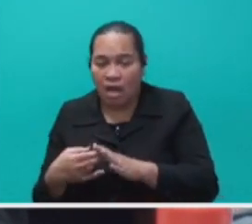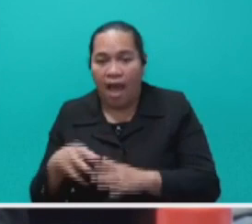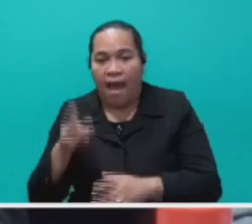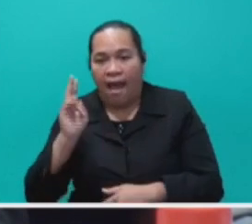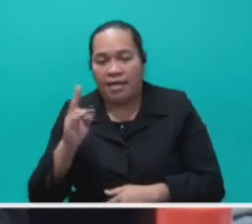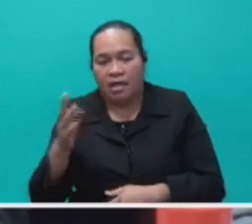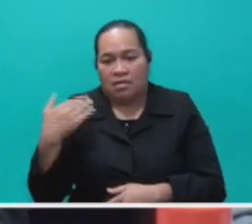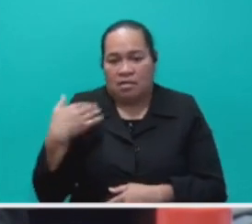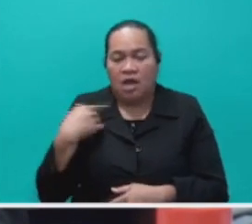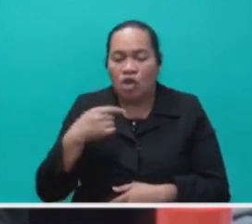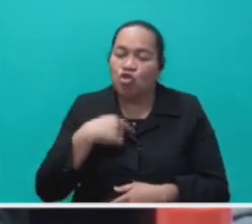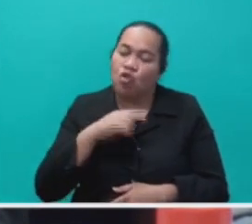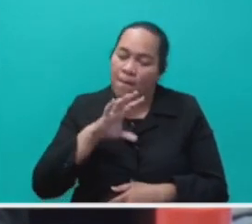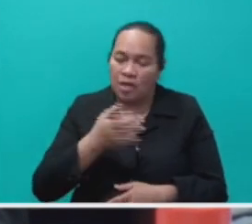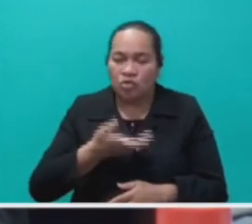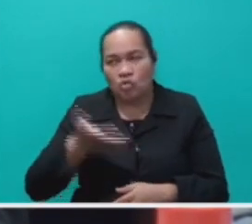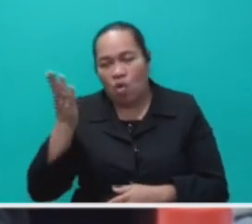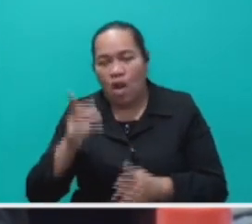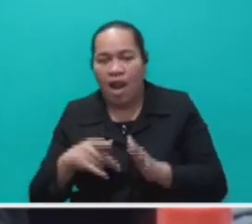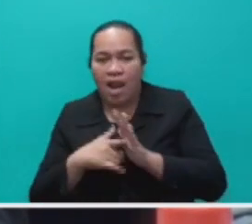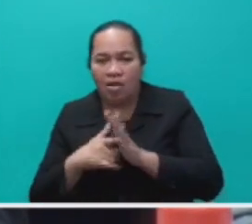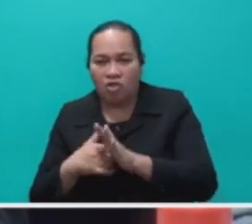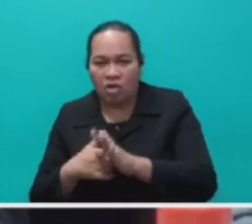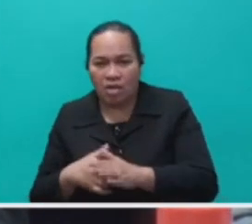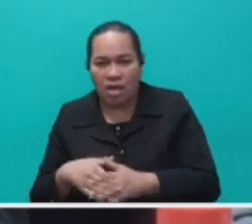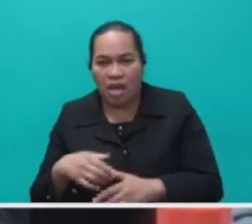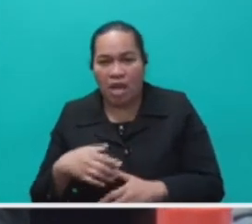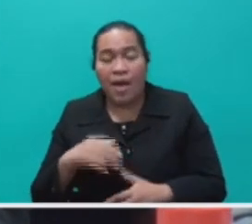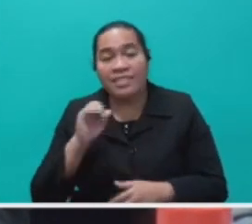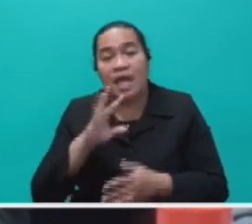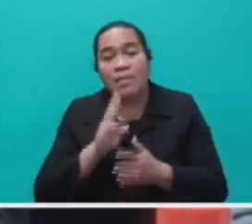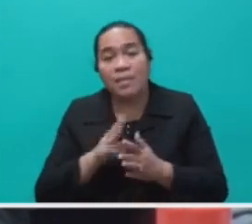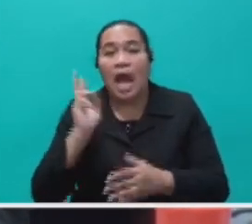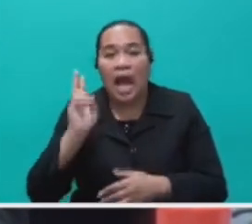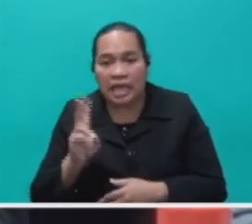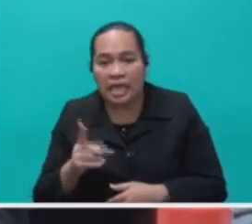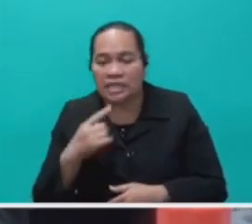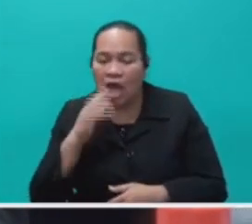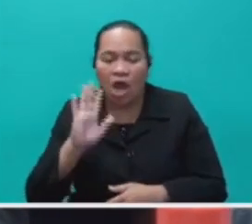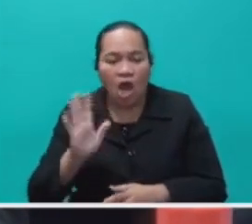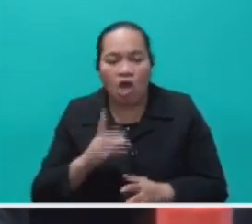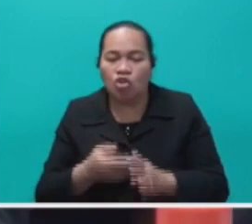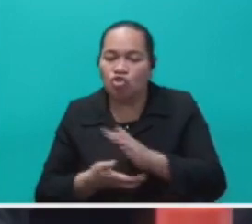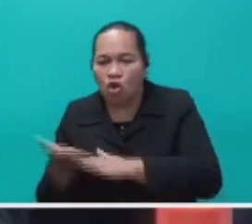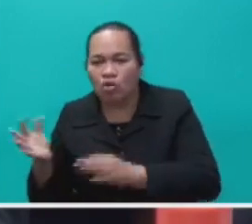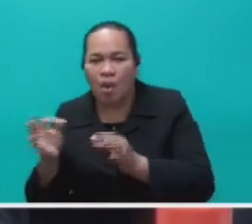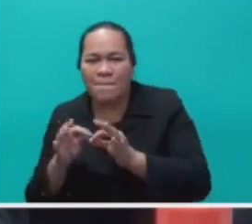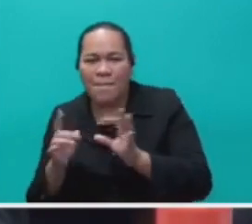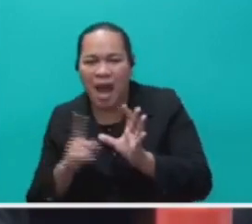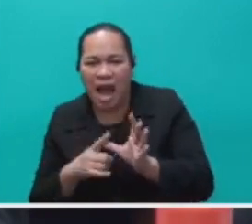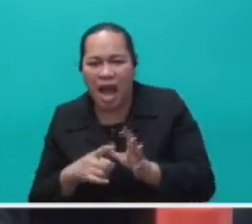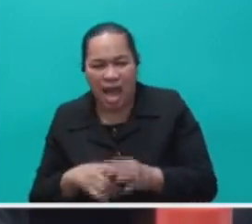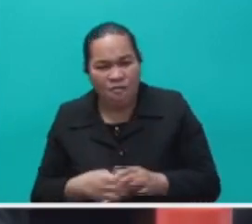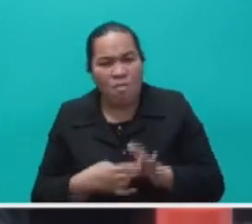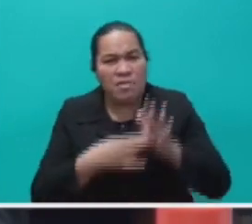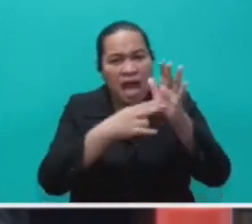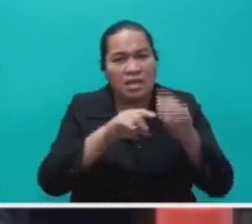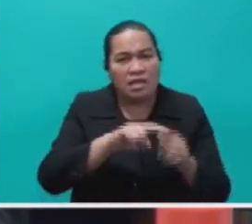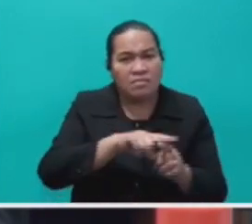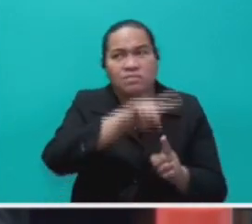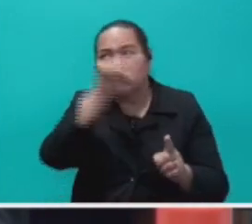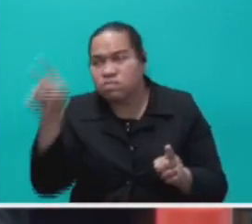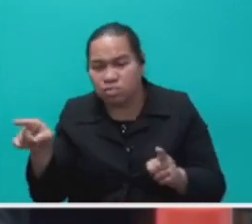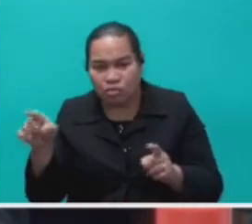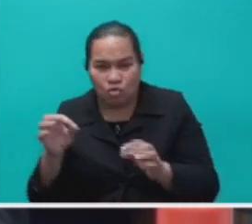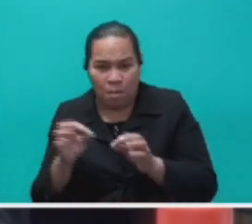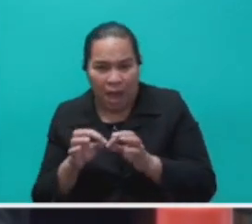told, you have to go to Lautoka. And then in 10 minutes' time, I was told, go to Mba. And I had to rush from Nandi to Mba.